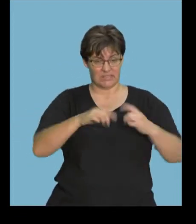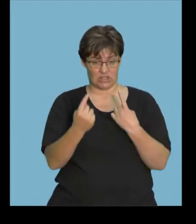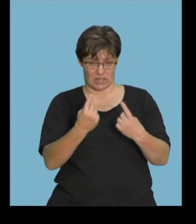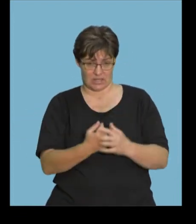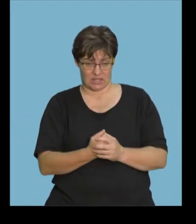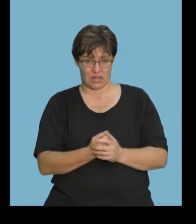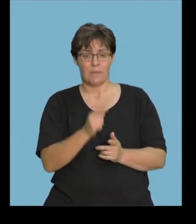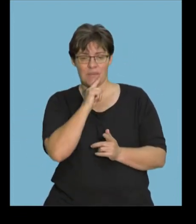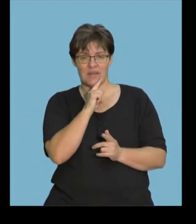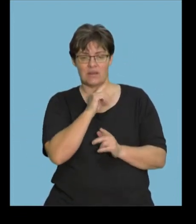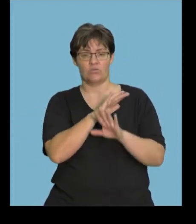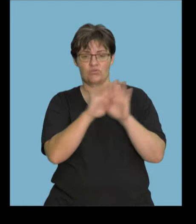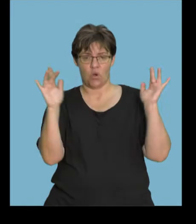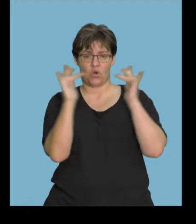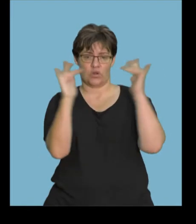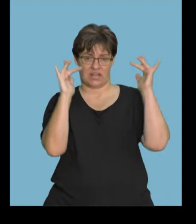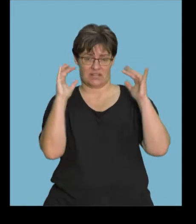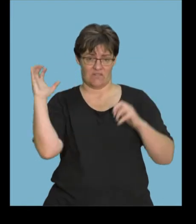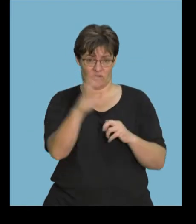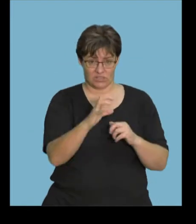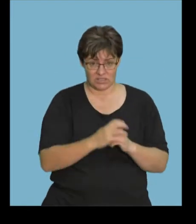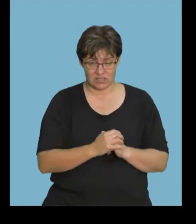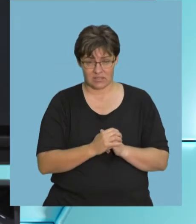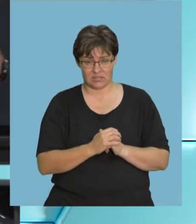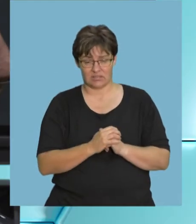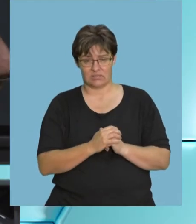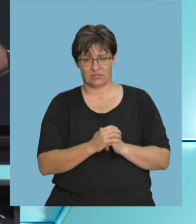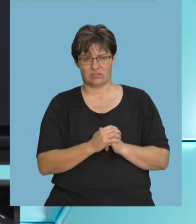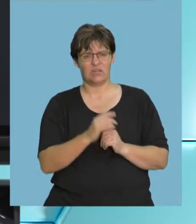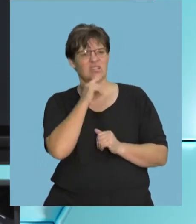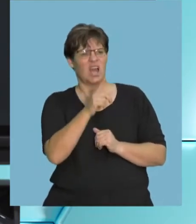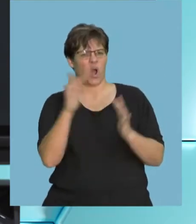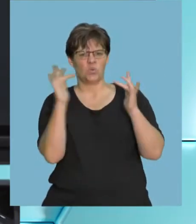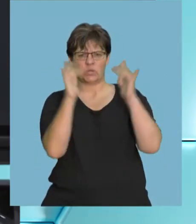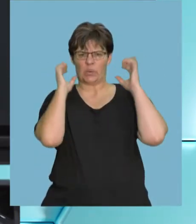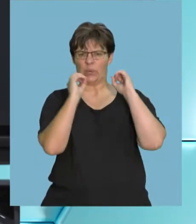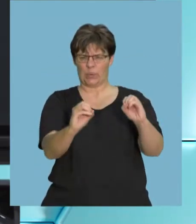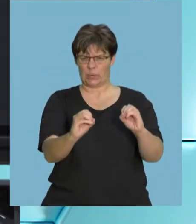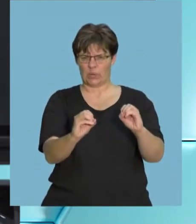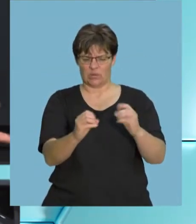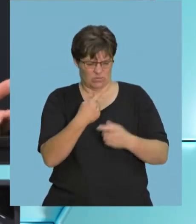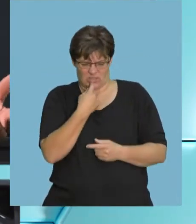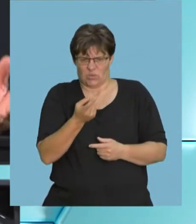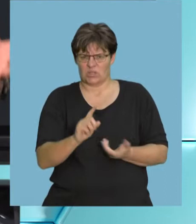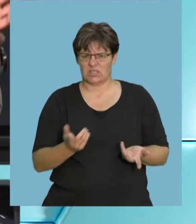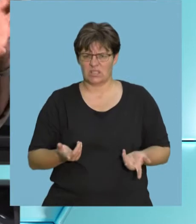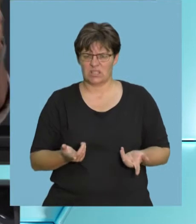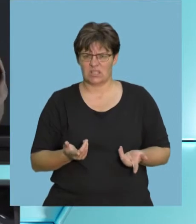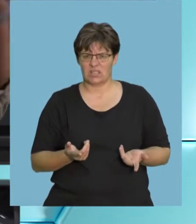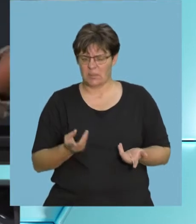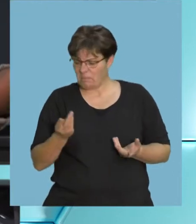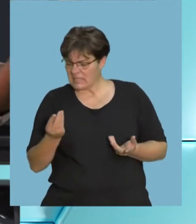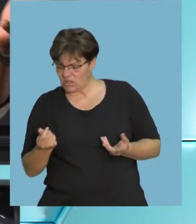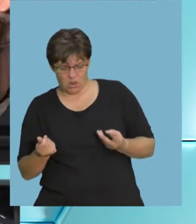has to do with non-contact forces. And it's when we talk about non-contact, exactly what are we talking about? We're talking about